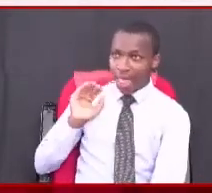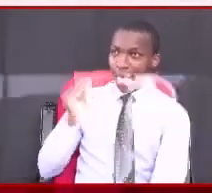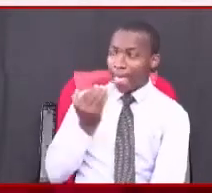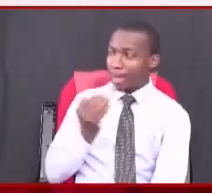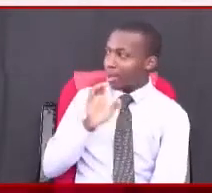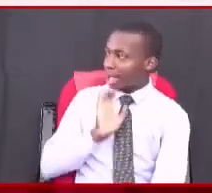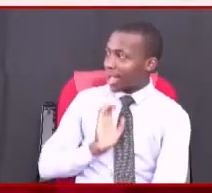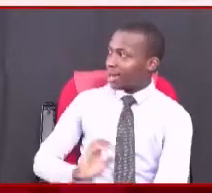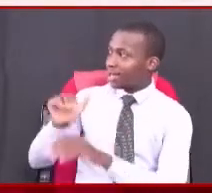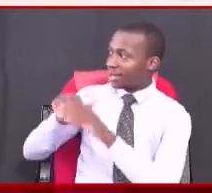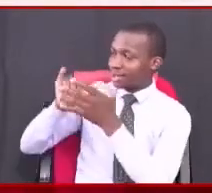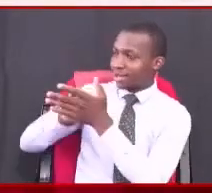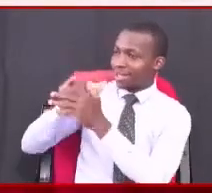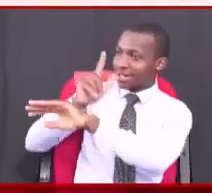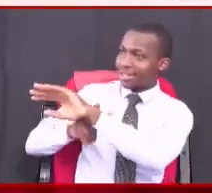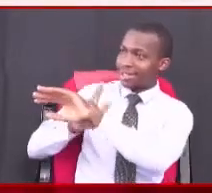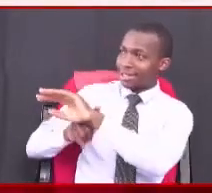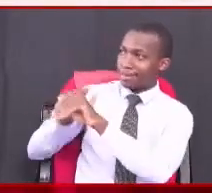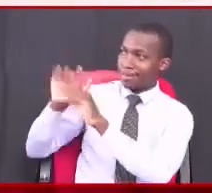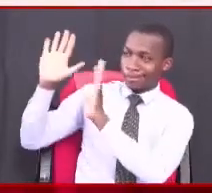that time.